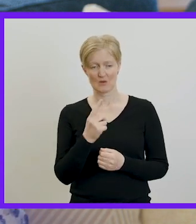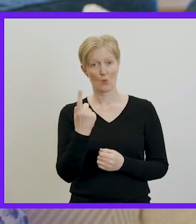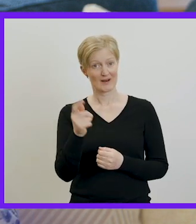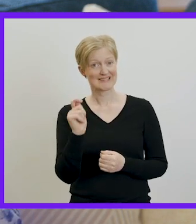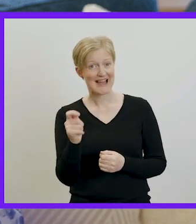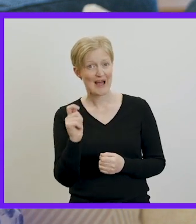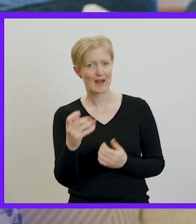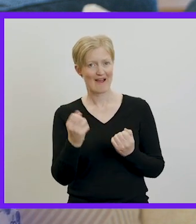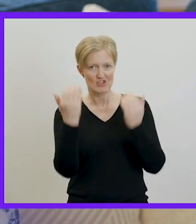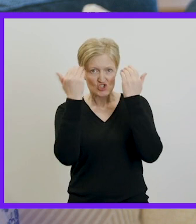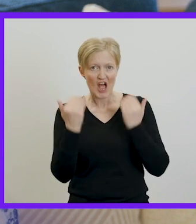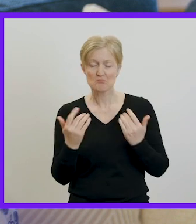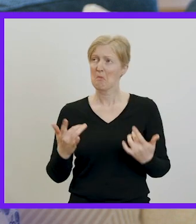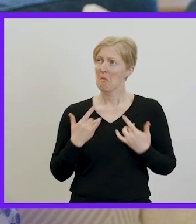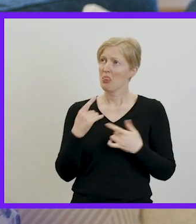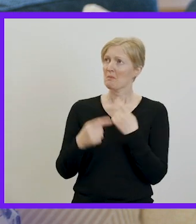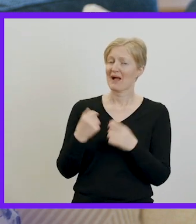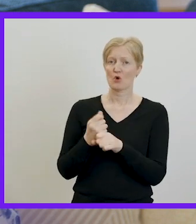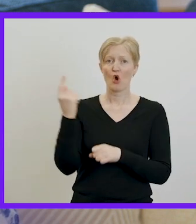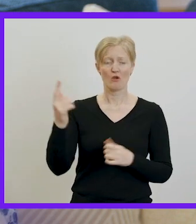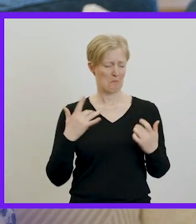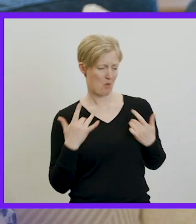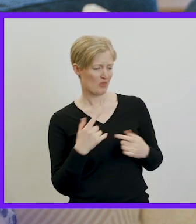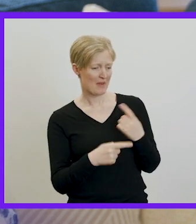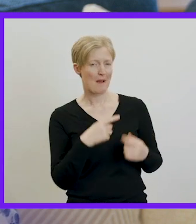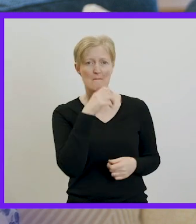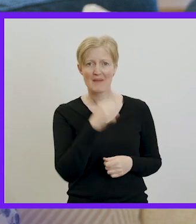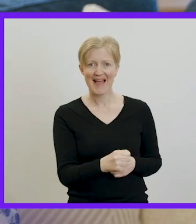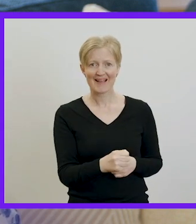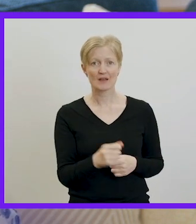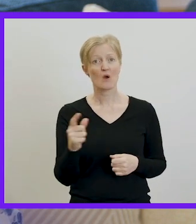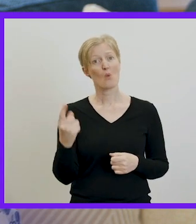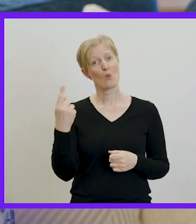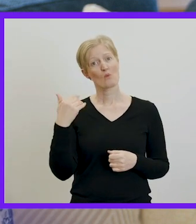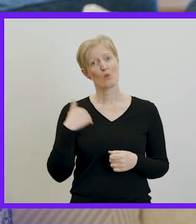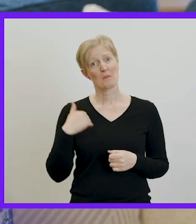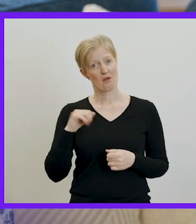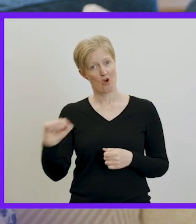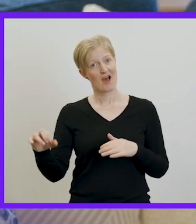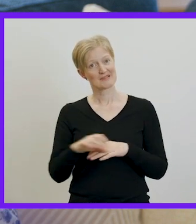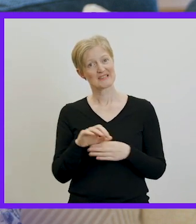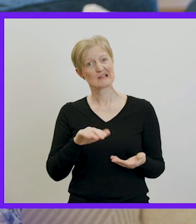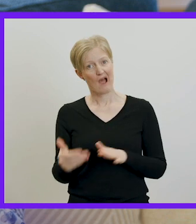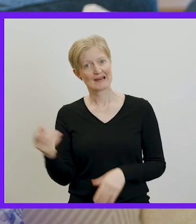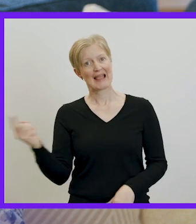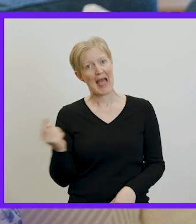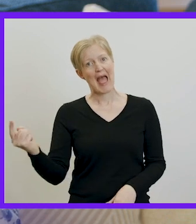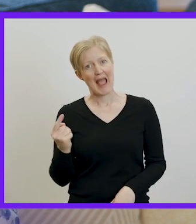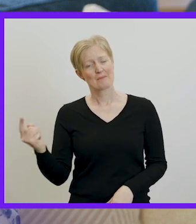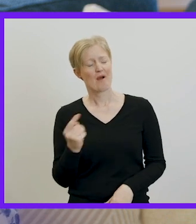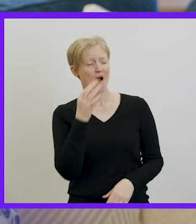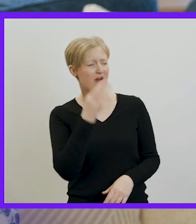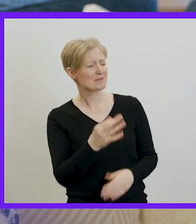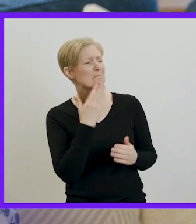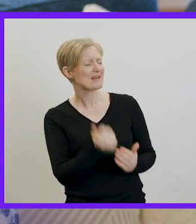town, there was a judge who neither feared God nor cared about men. And there was a widow in that town who kept coming to him with the